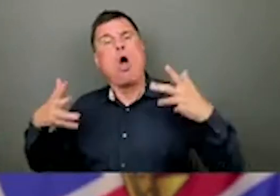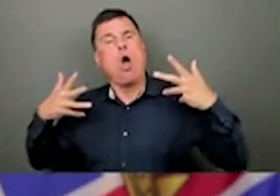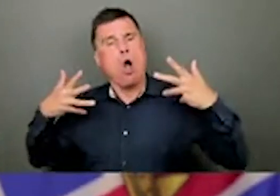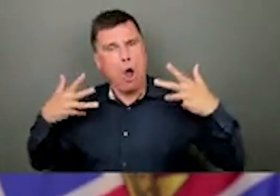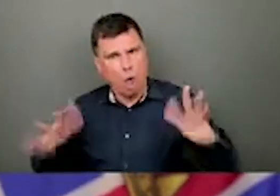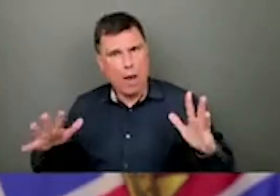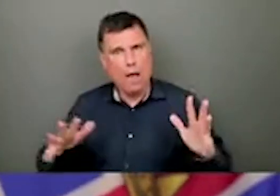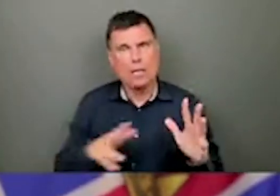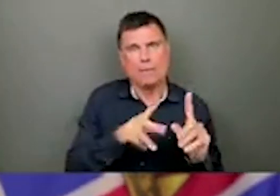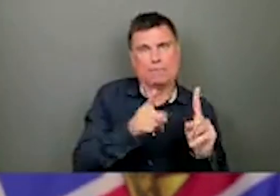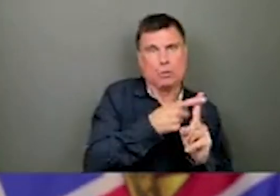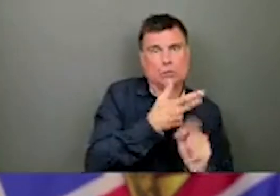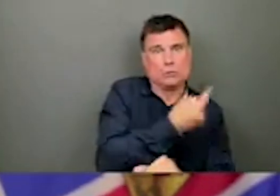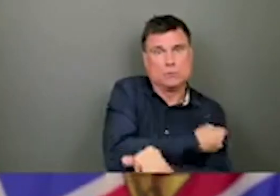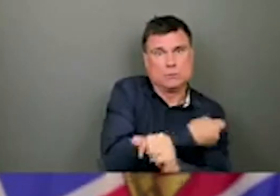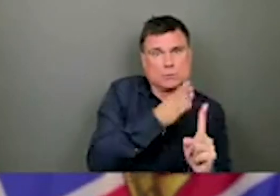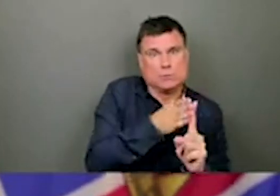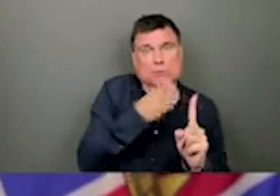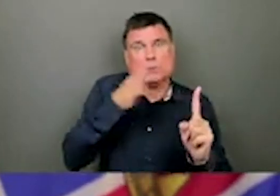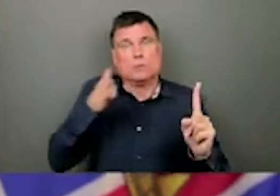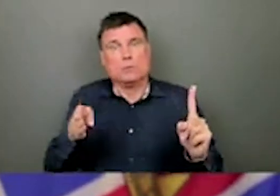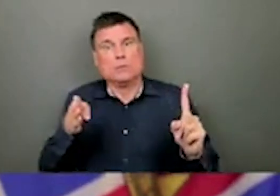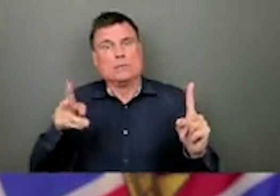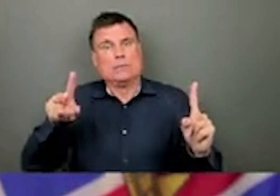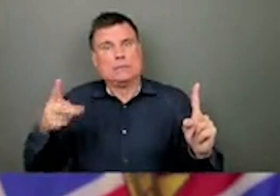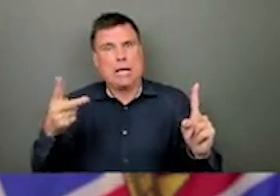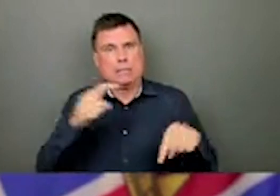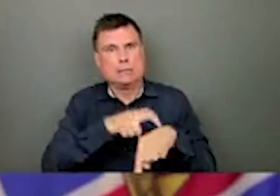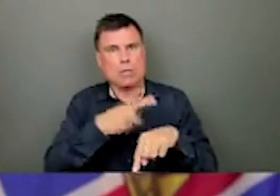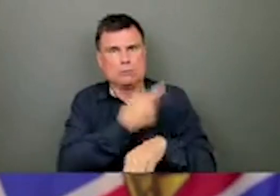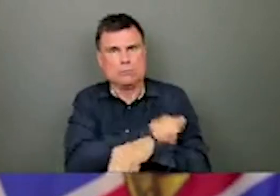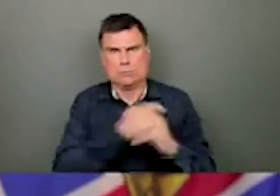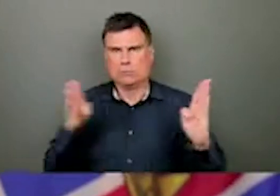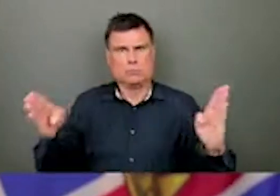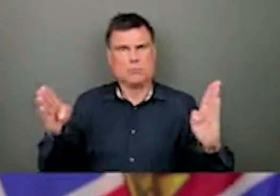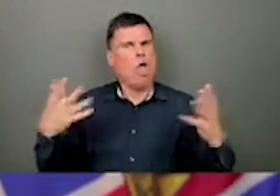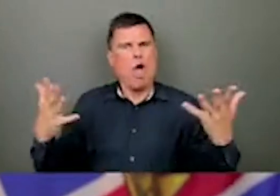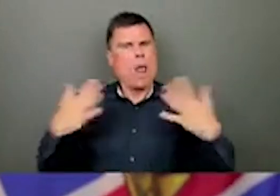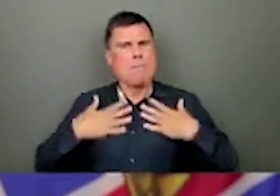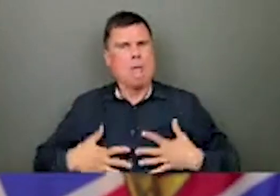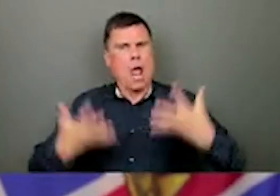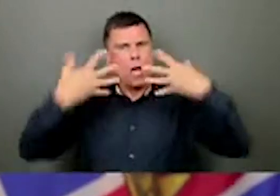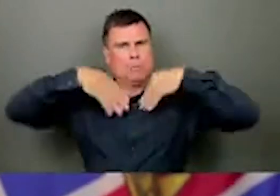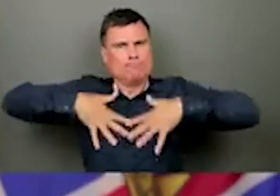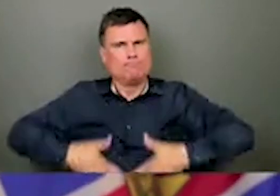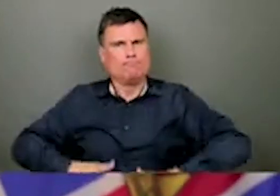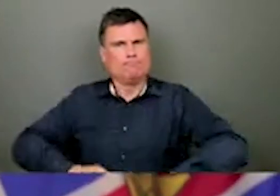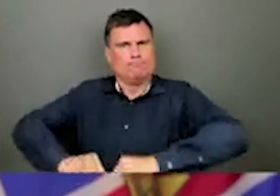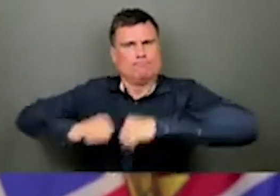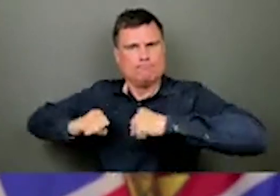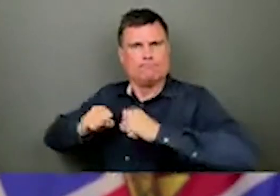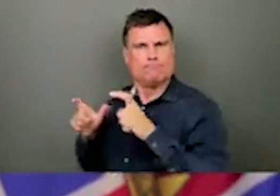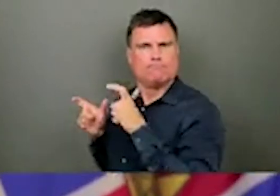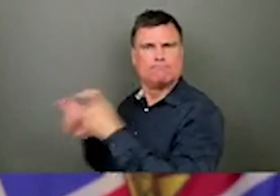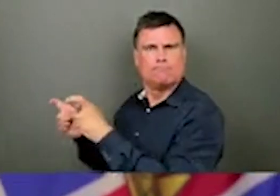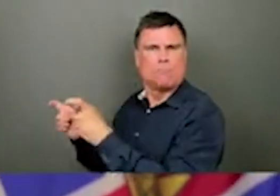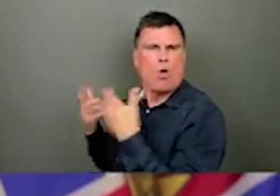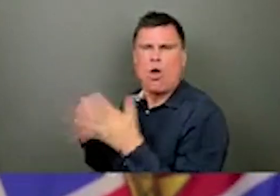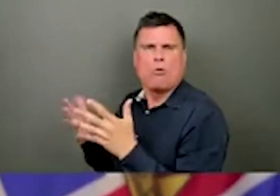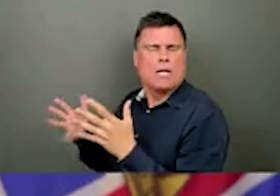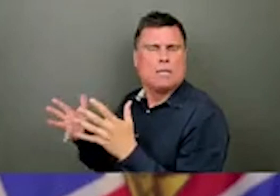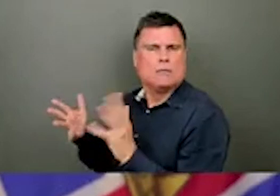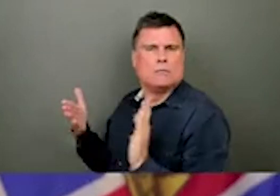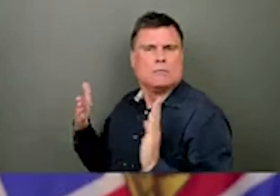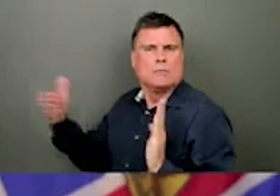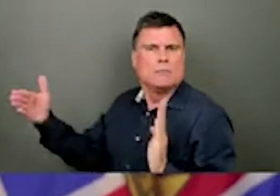lasting protection. So we want to make sure that we know the appropriate timing and whether it's needed. Countries like the